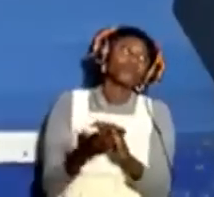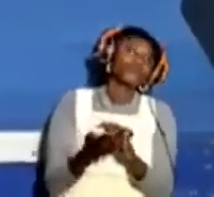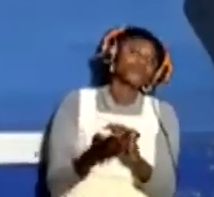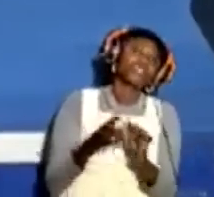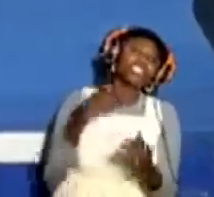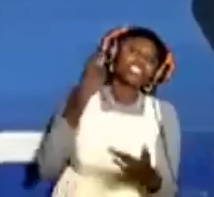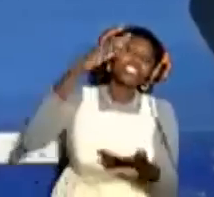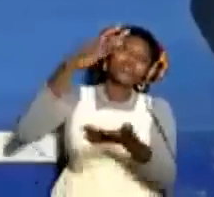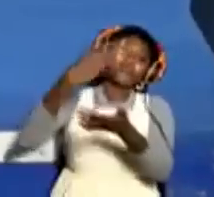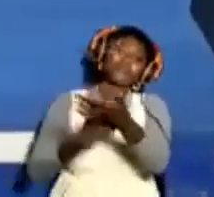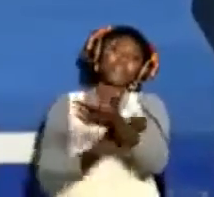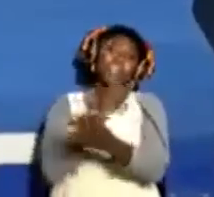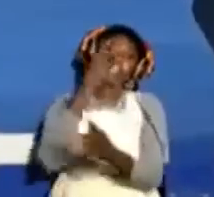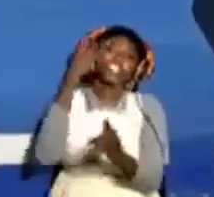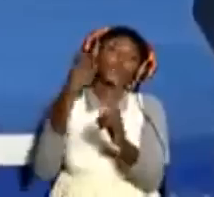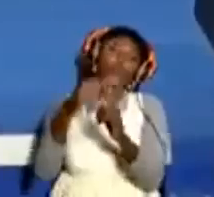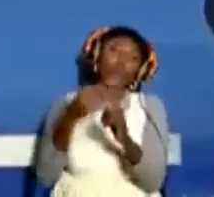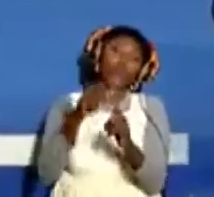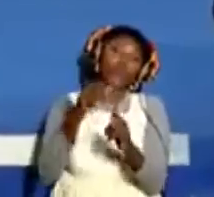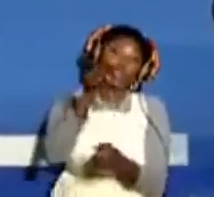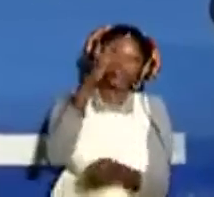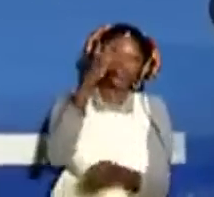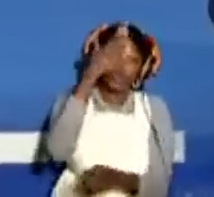The fresh word you used to know.